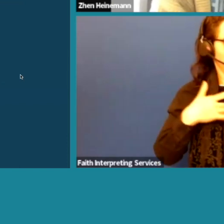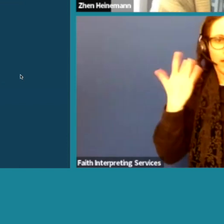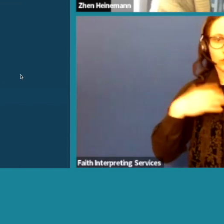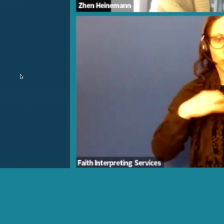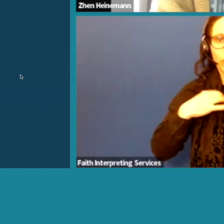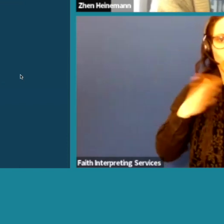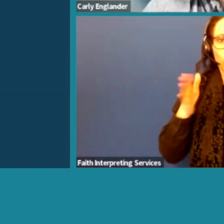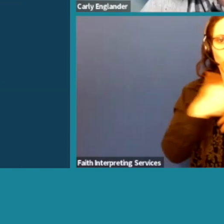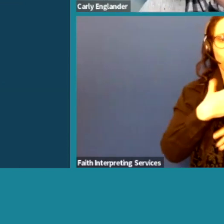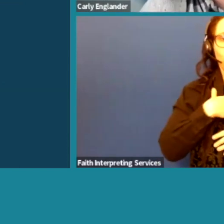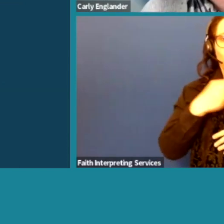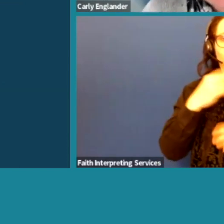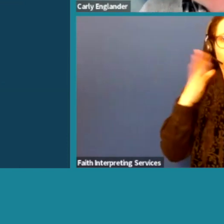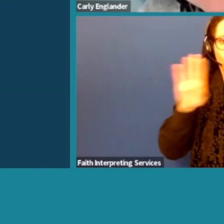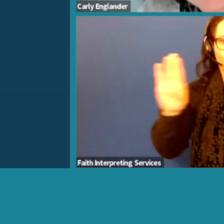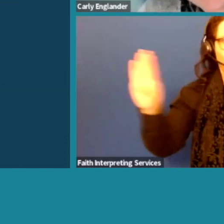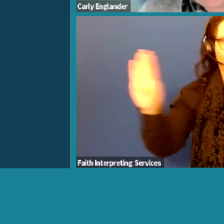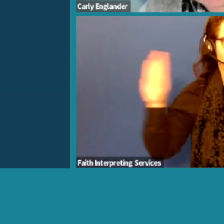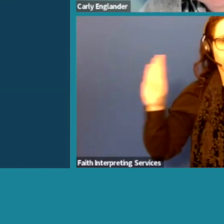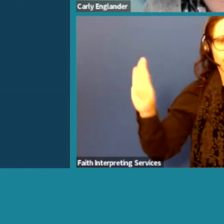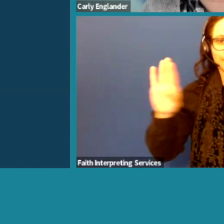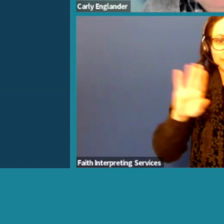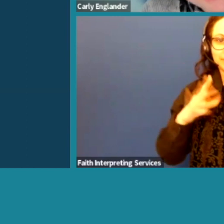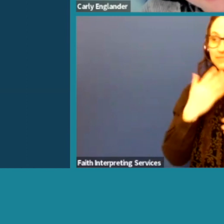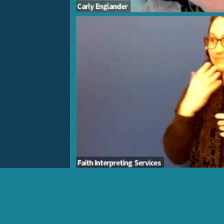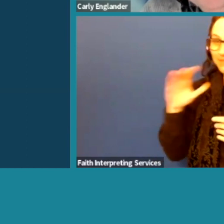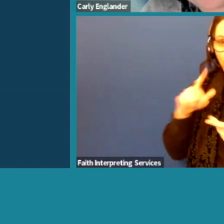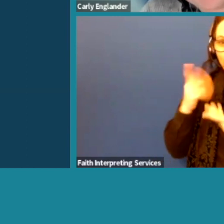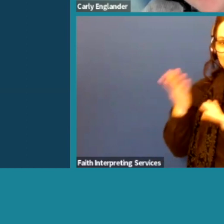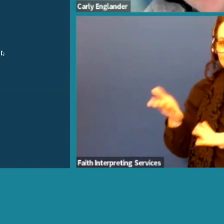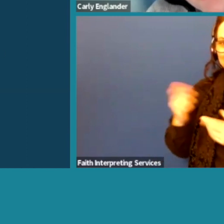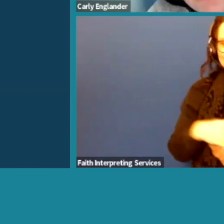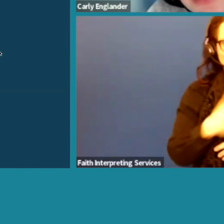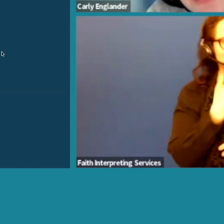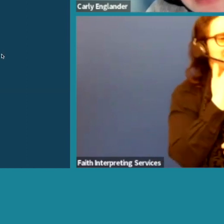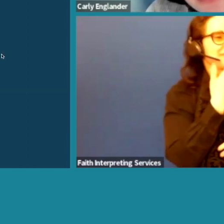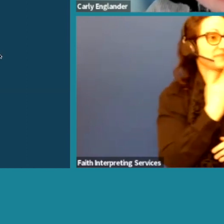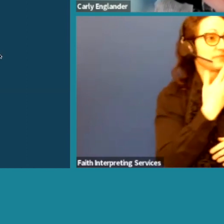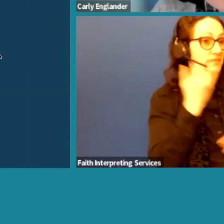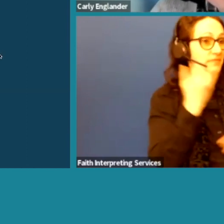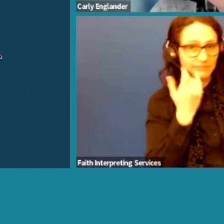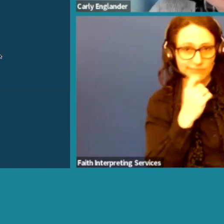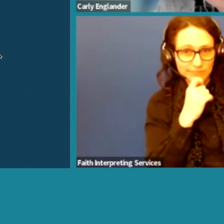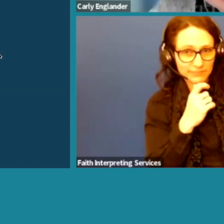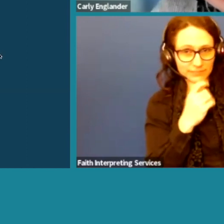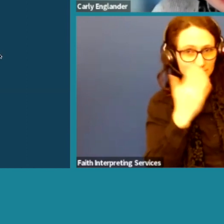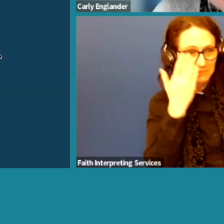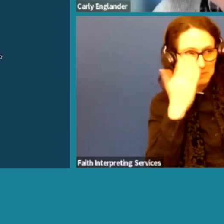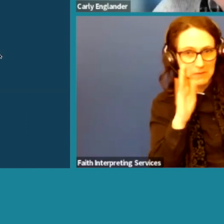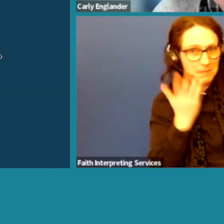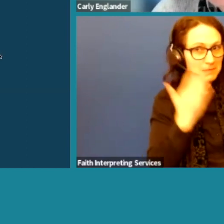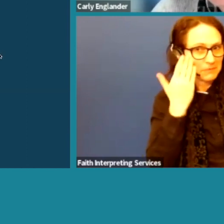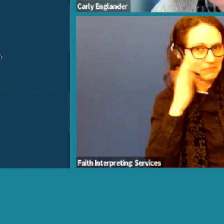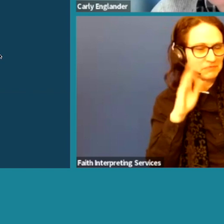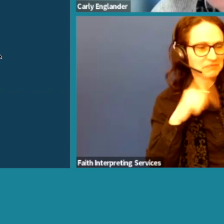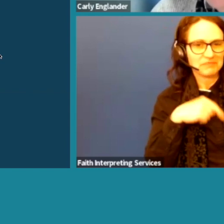Carly. Thank you. For those of you who are not familiar with the Cultural Access Collaborative, our